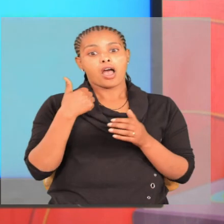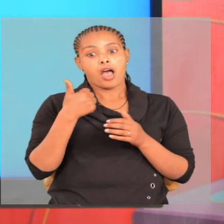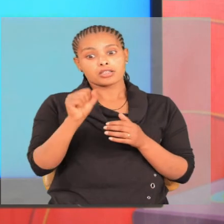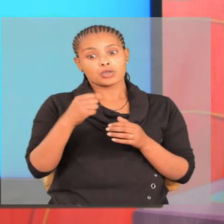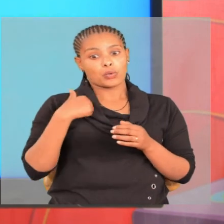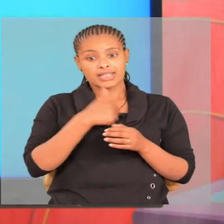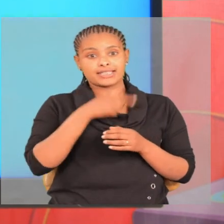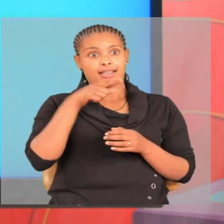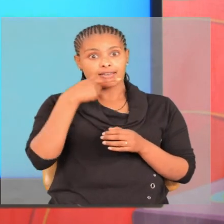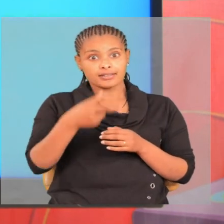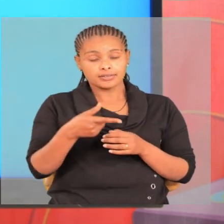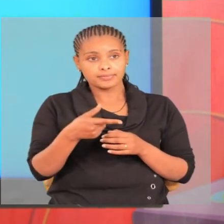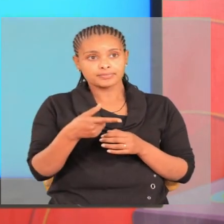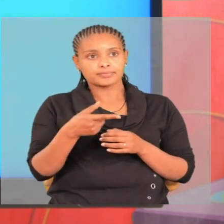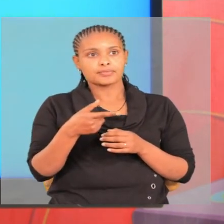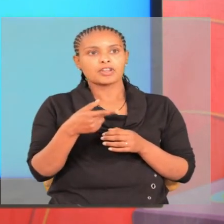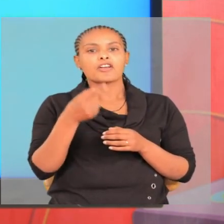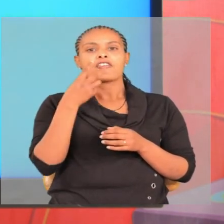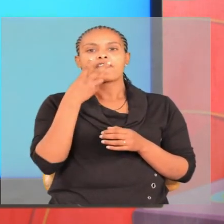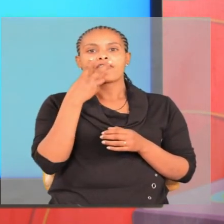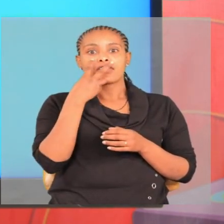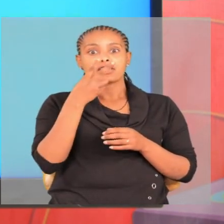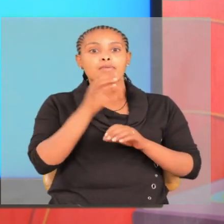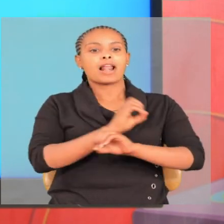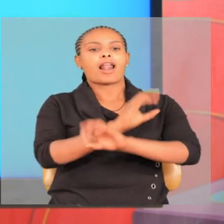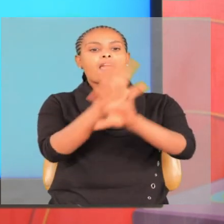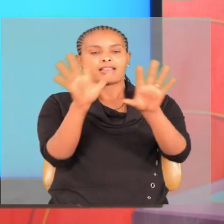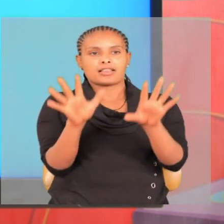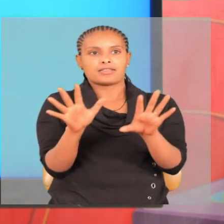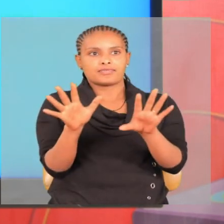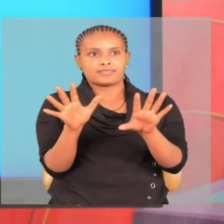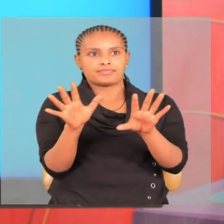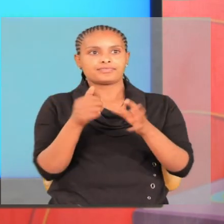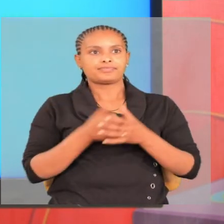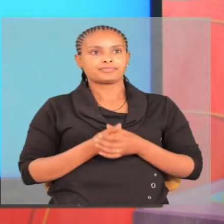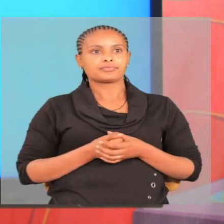said, visible light,